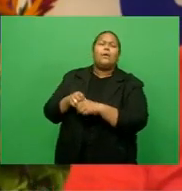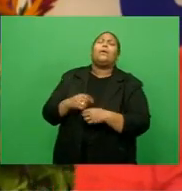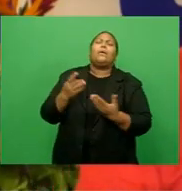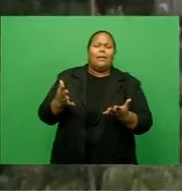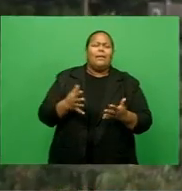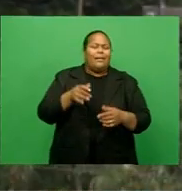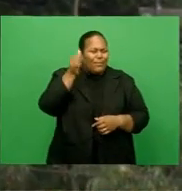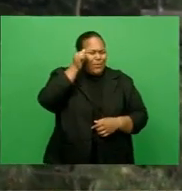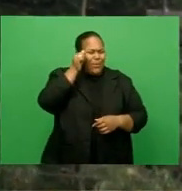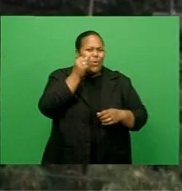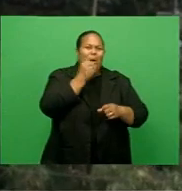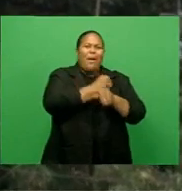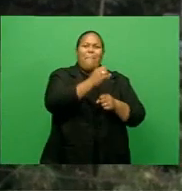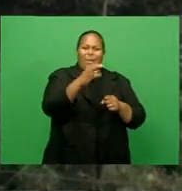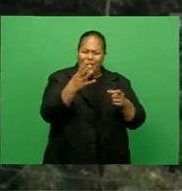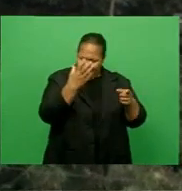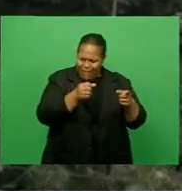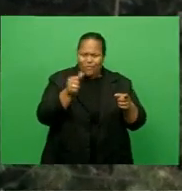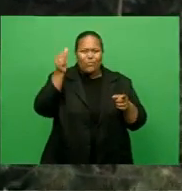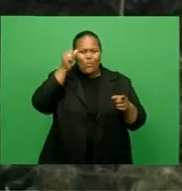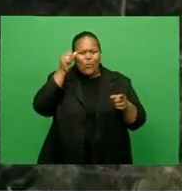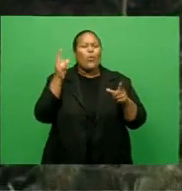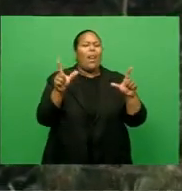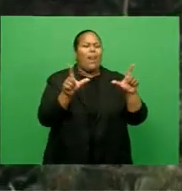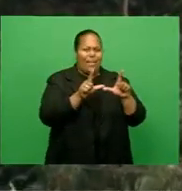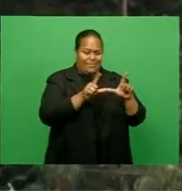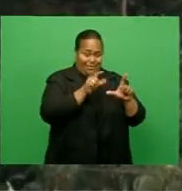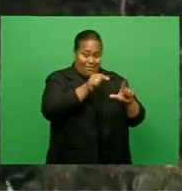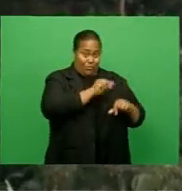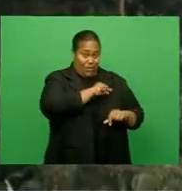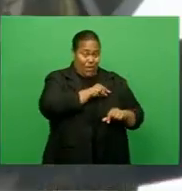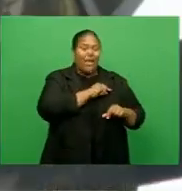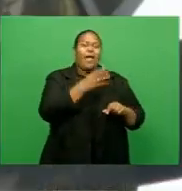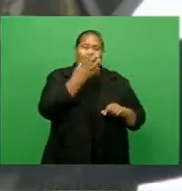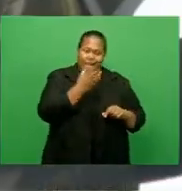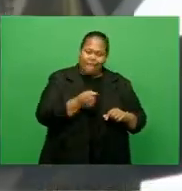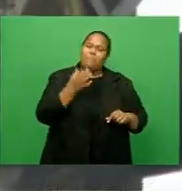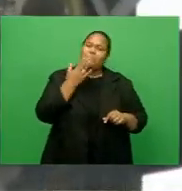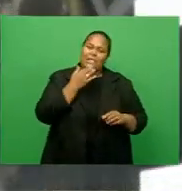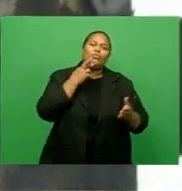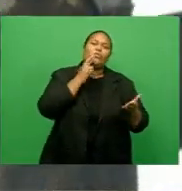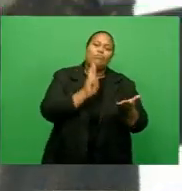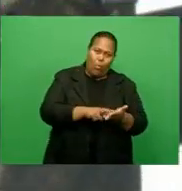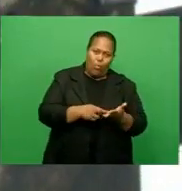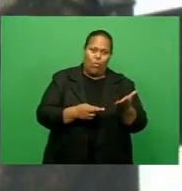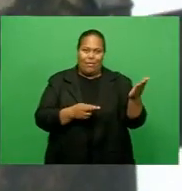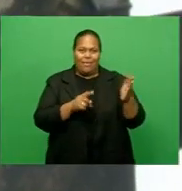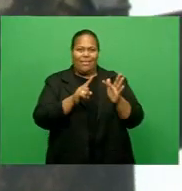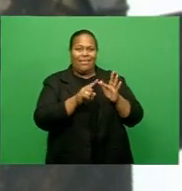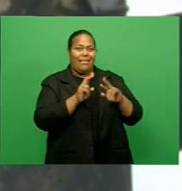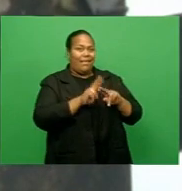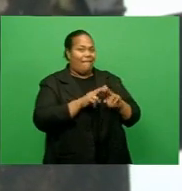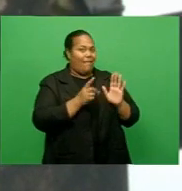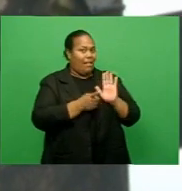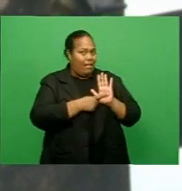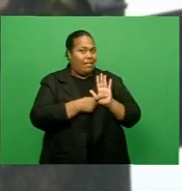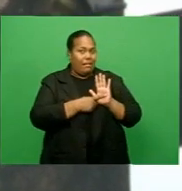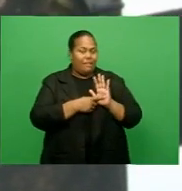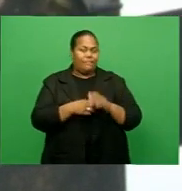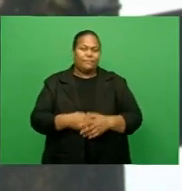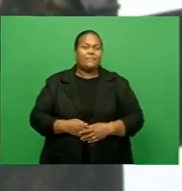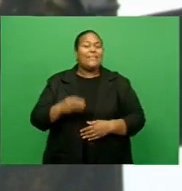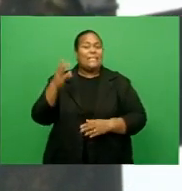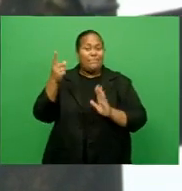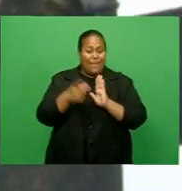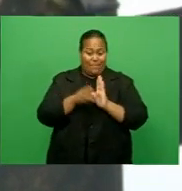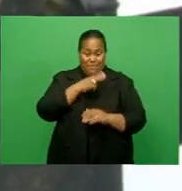who are snatching the business away from them, and their duty is to come and report to us. Local Government Minister Premila Kumar says at times